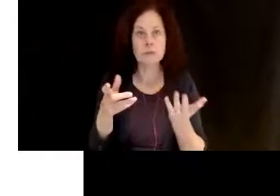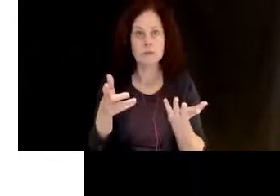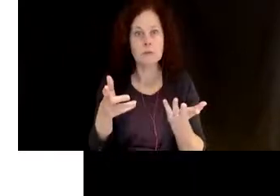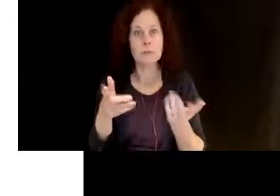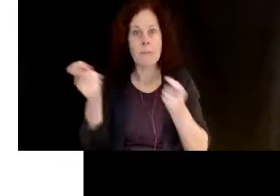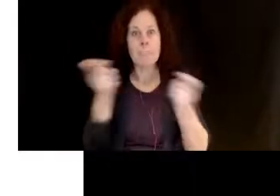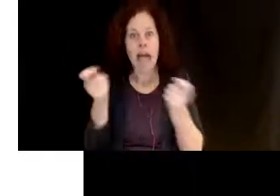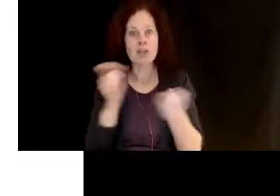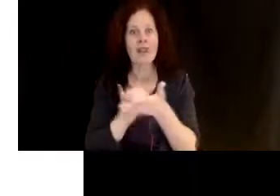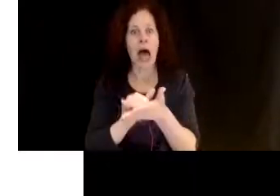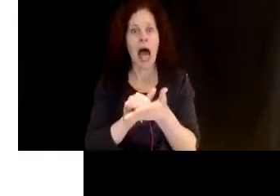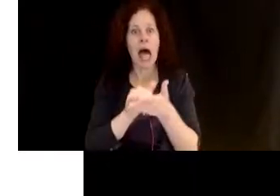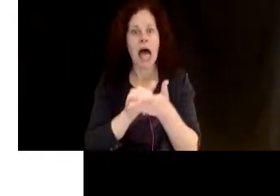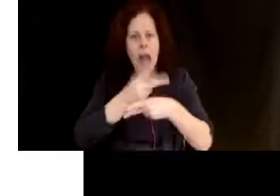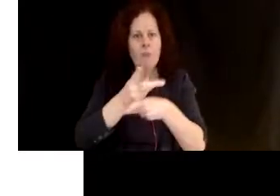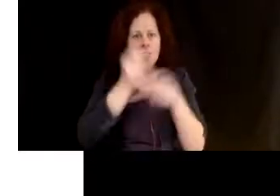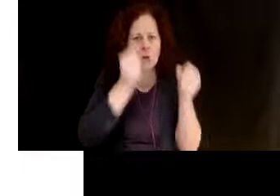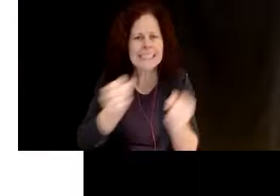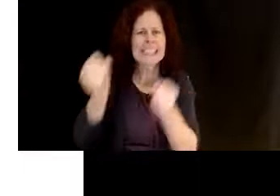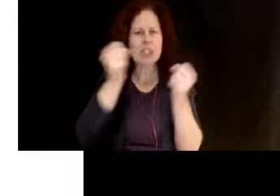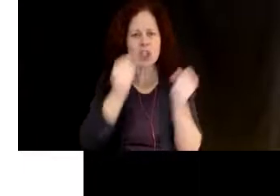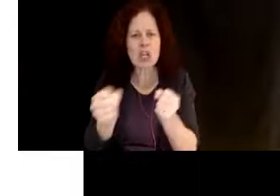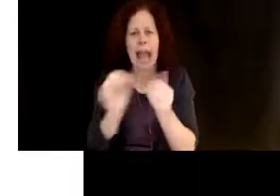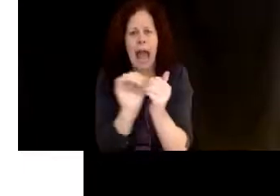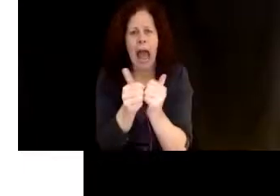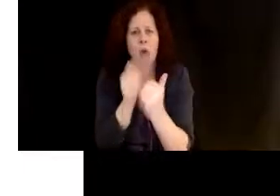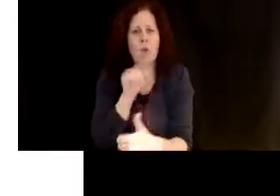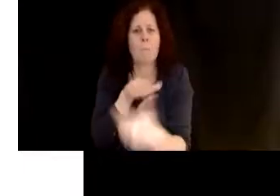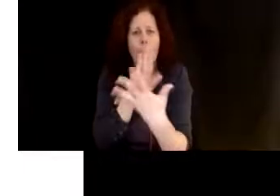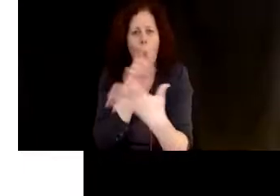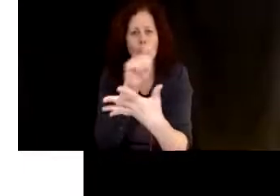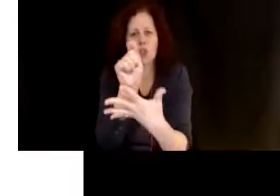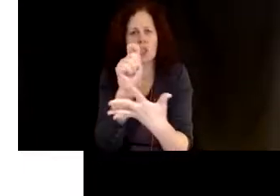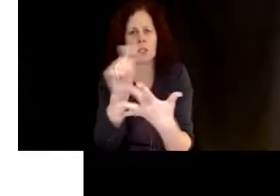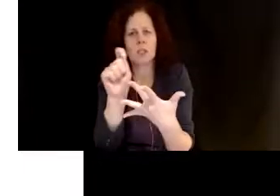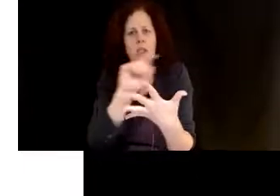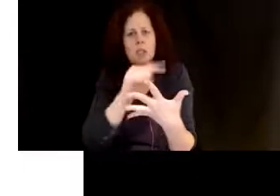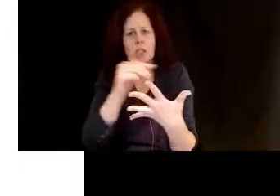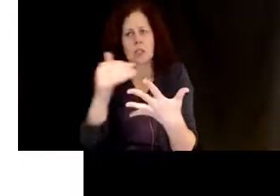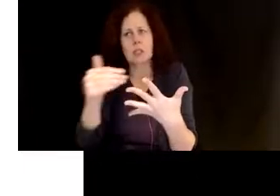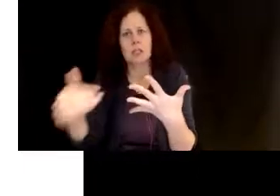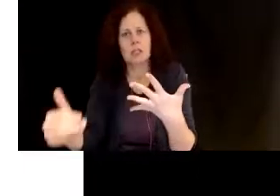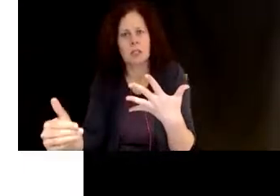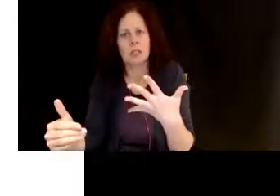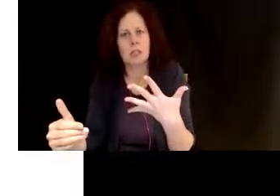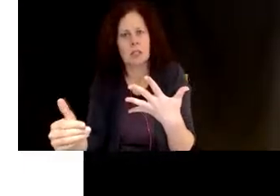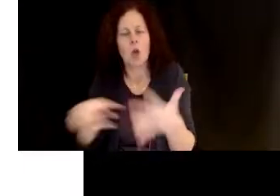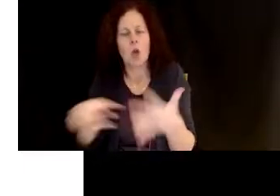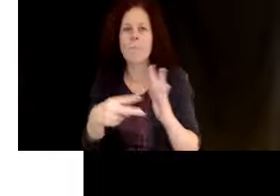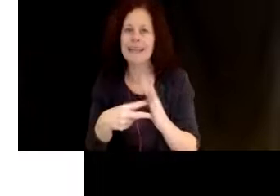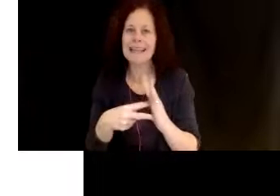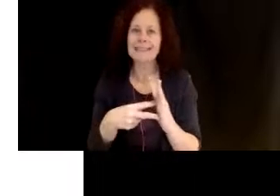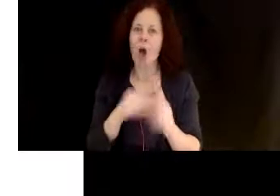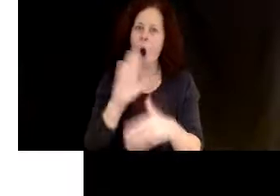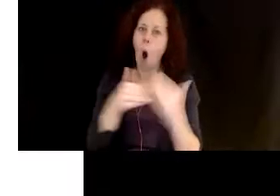accomplish, and through that approach, make good faith progress so that all parties involved are feeling like progress